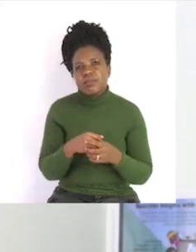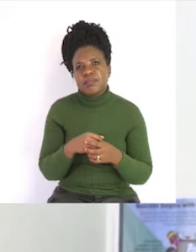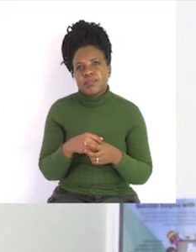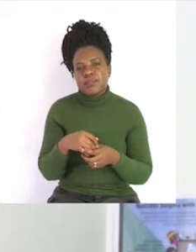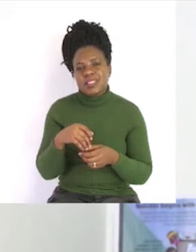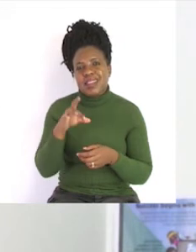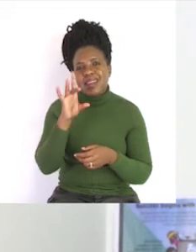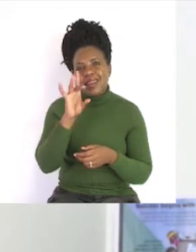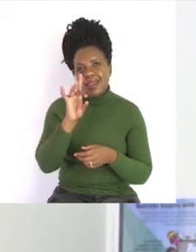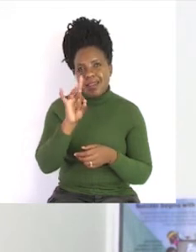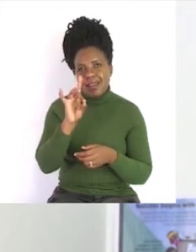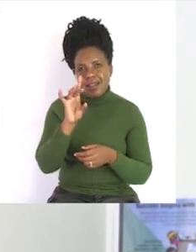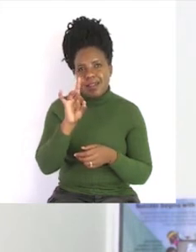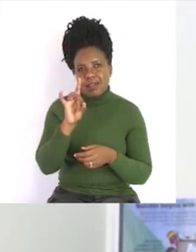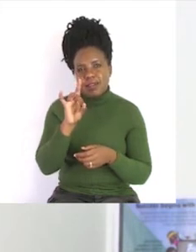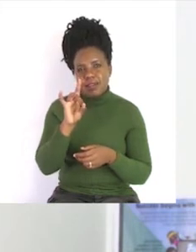Where will 70 be?